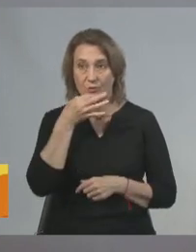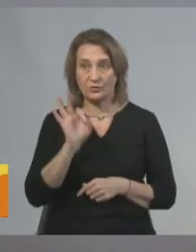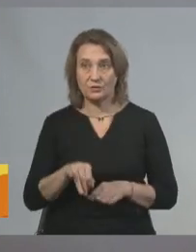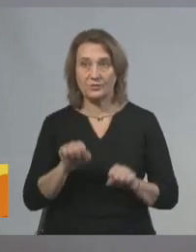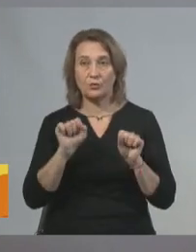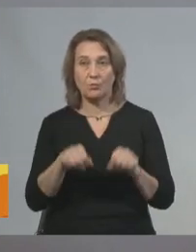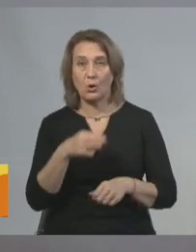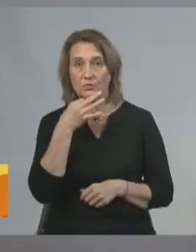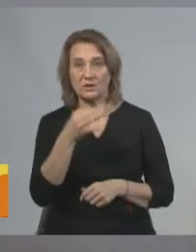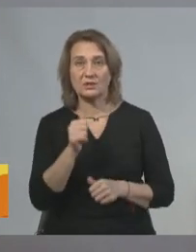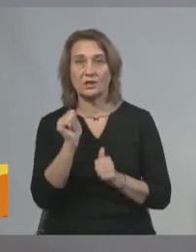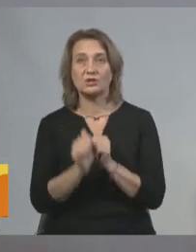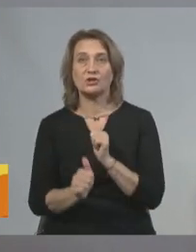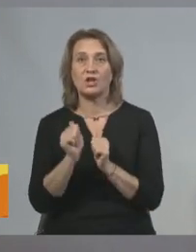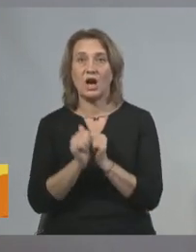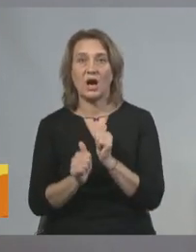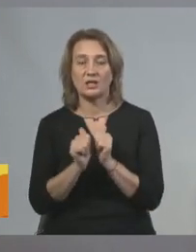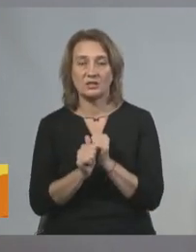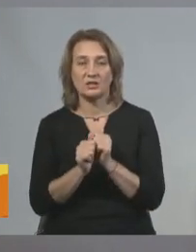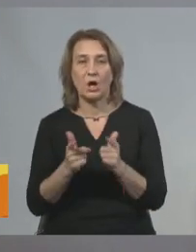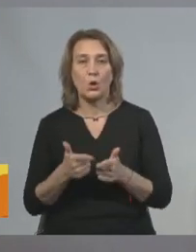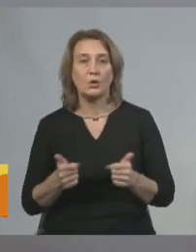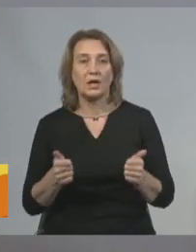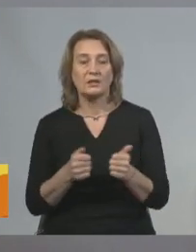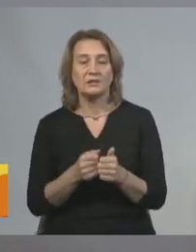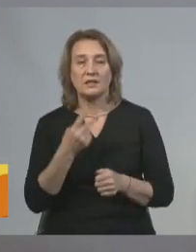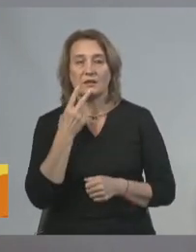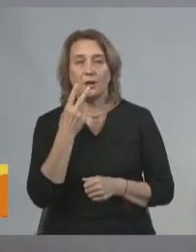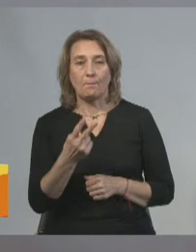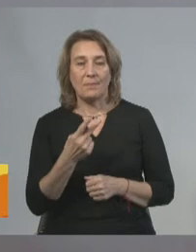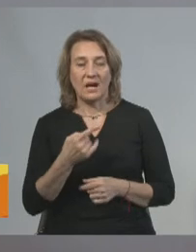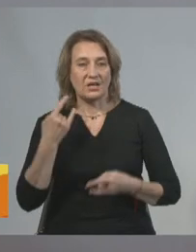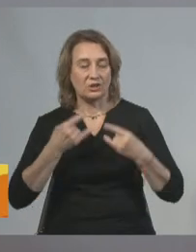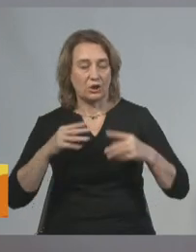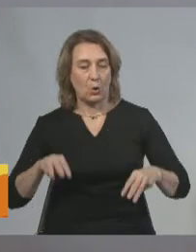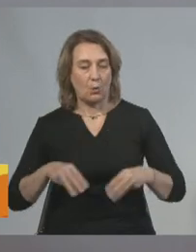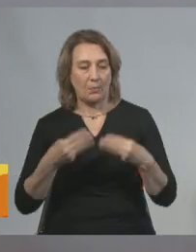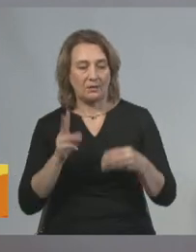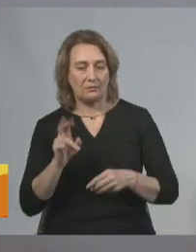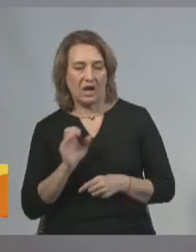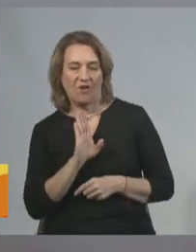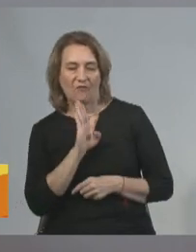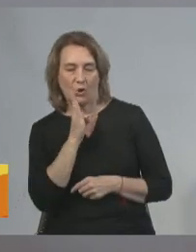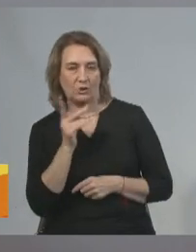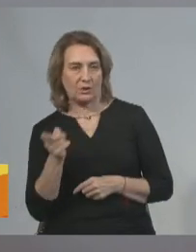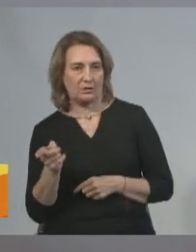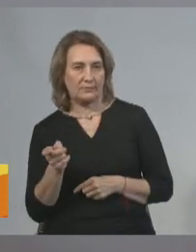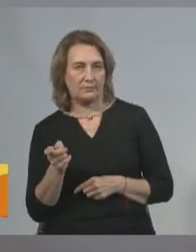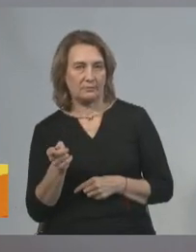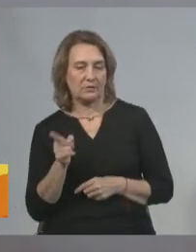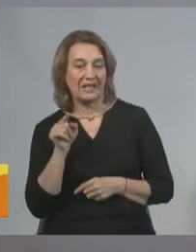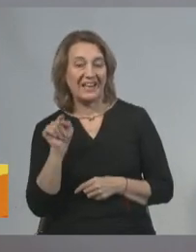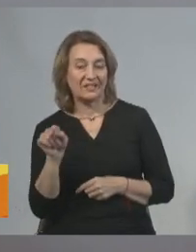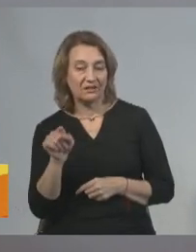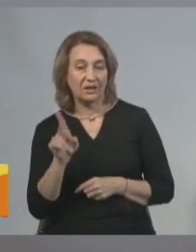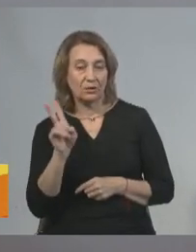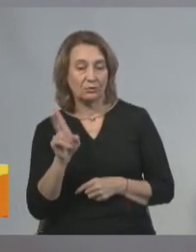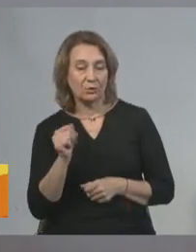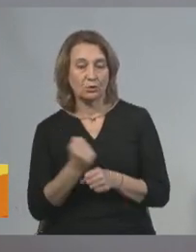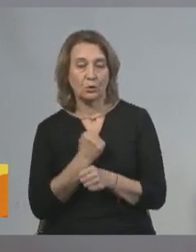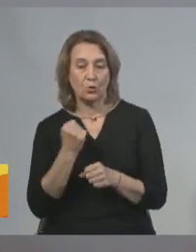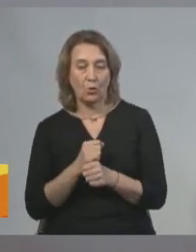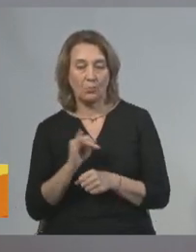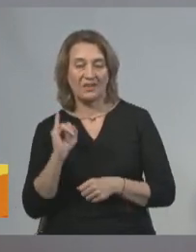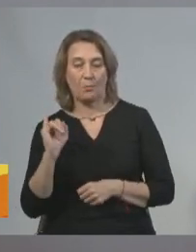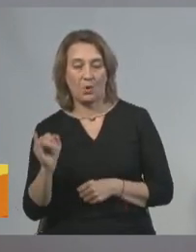often media as a as an enemy as somebody who will publish a story without consequences and without